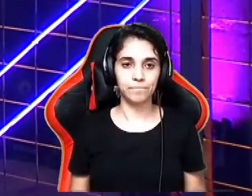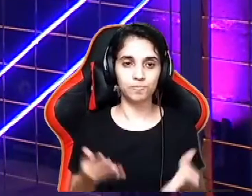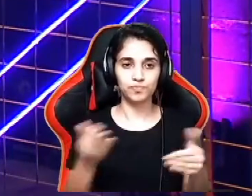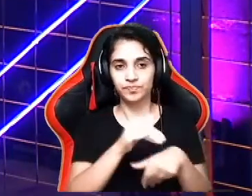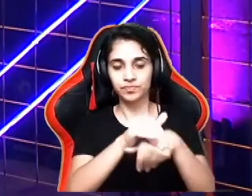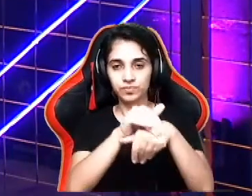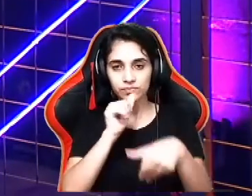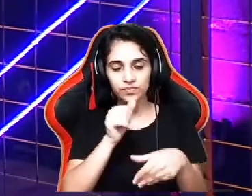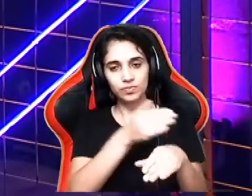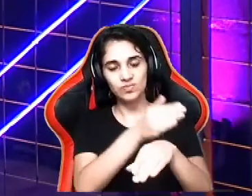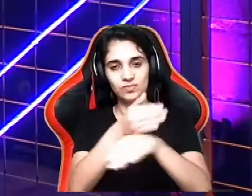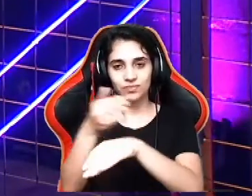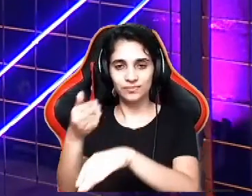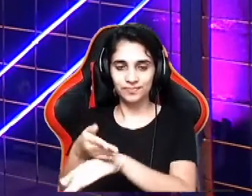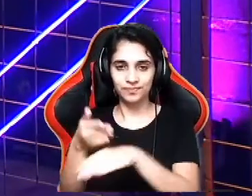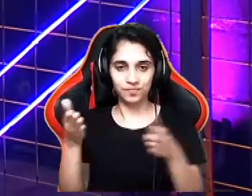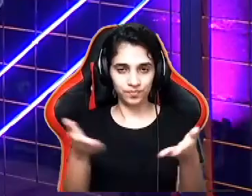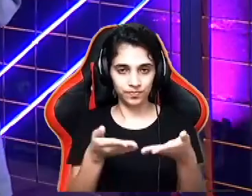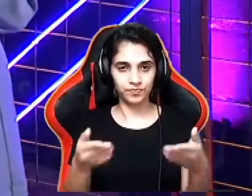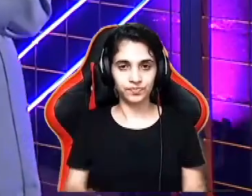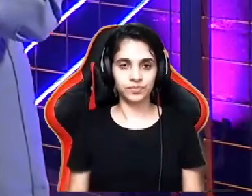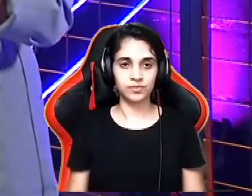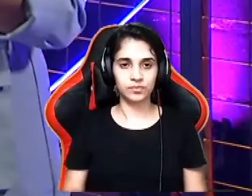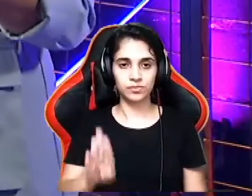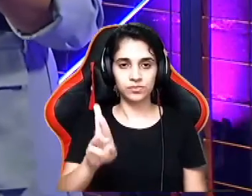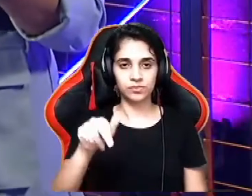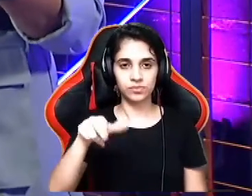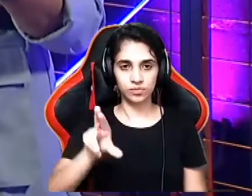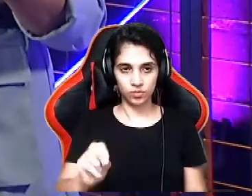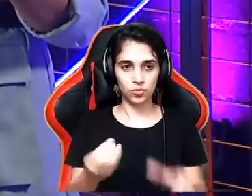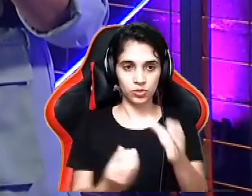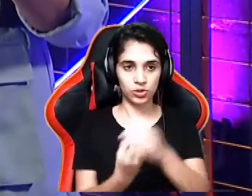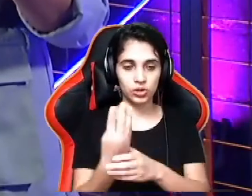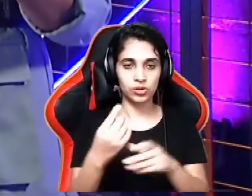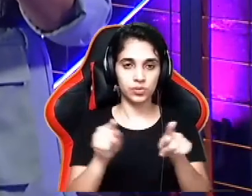So let's call our participants for this panel.